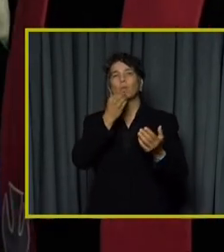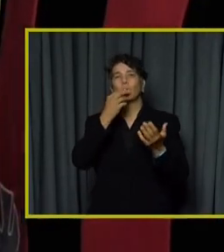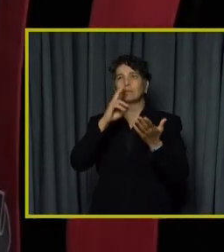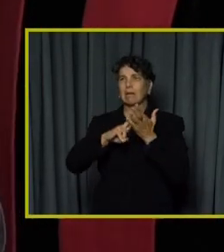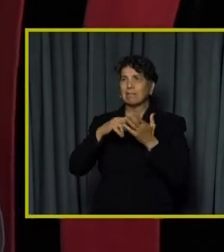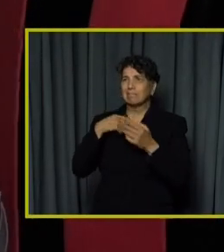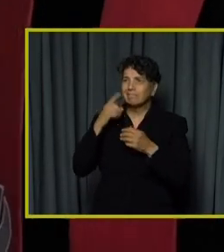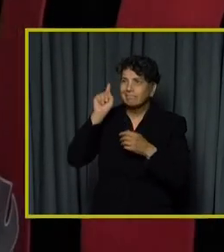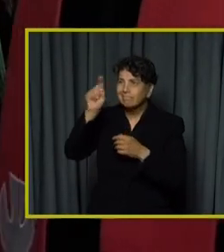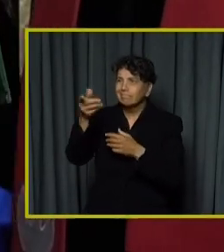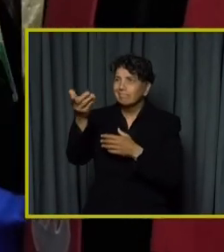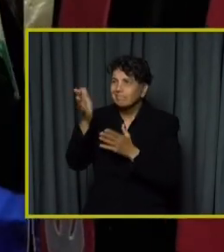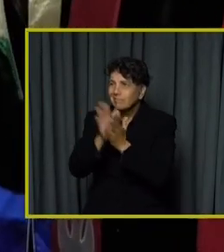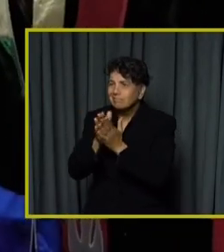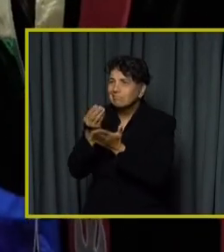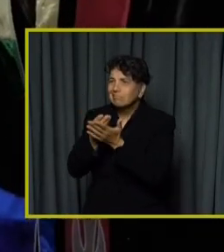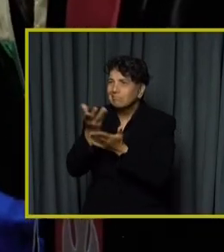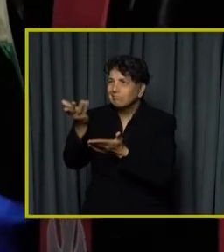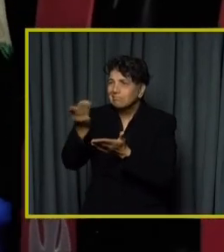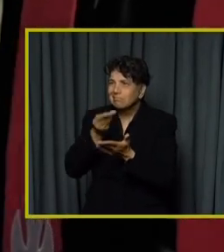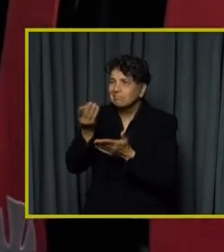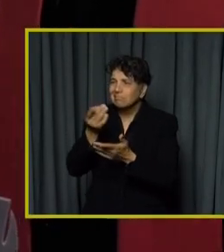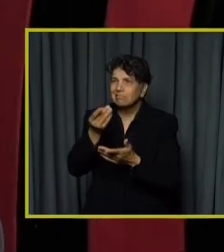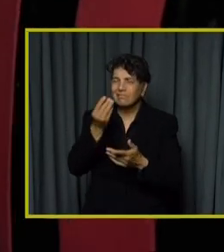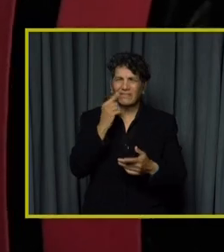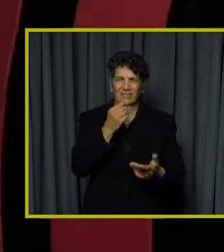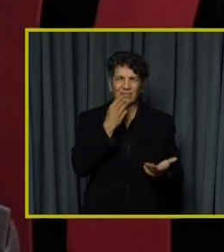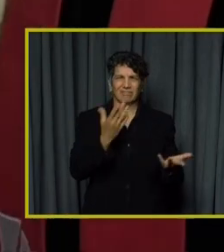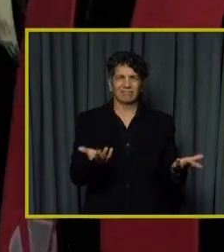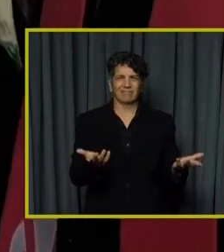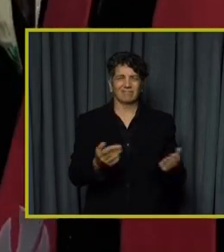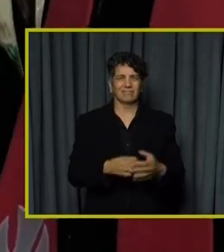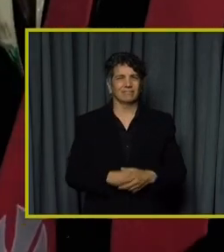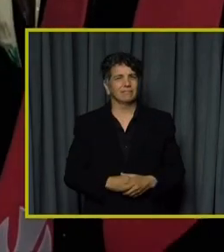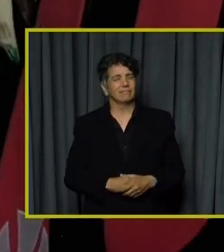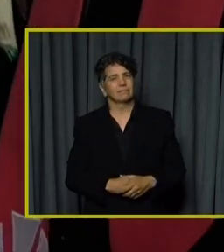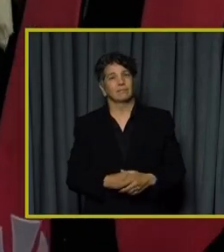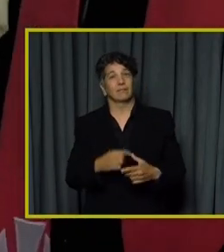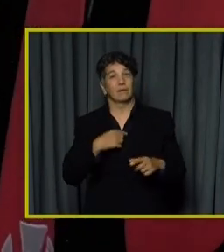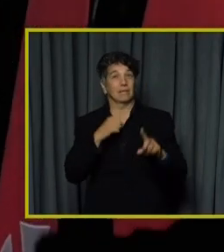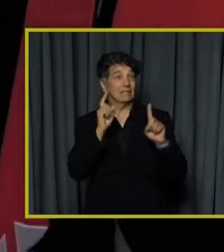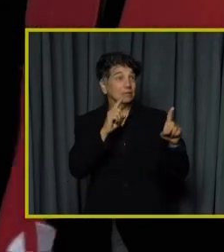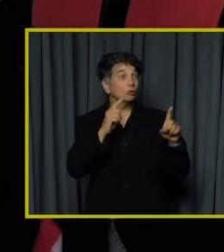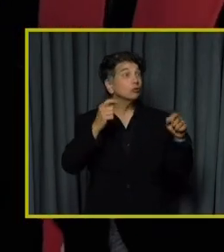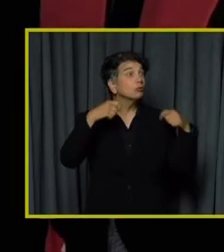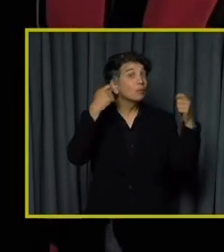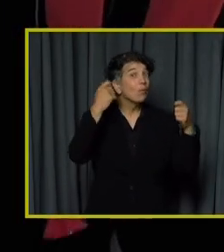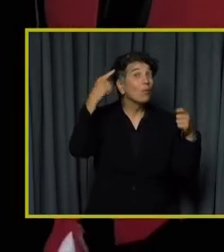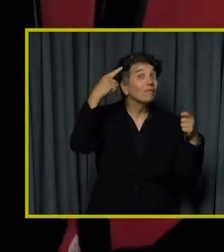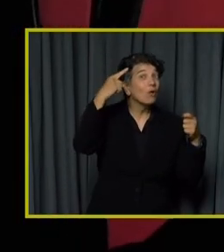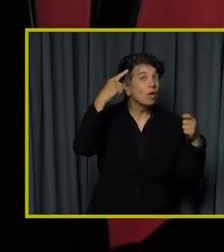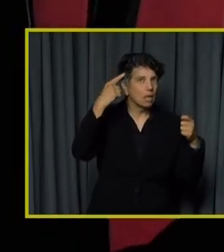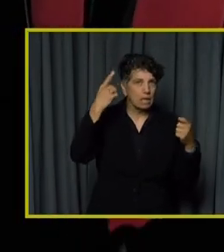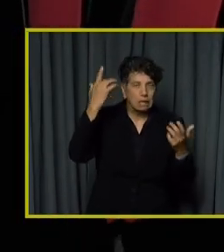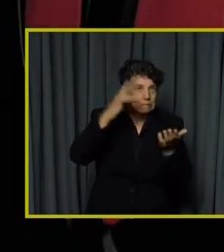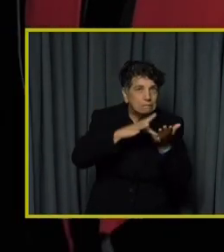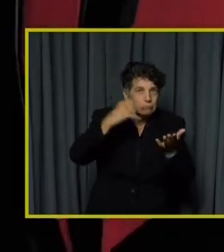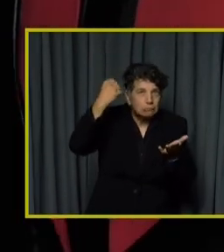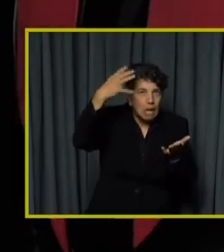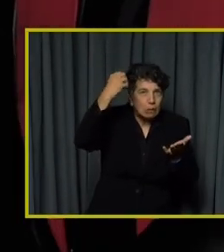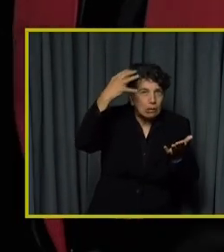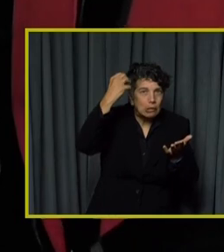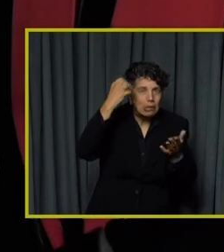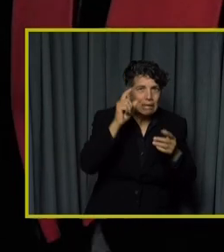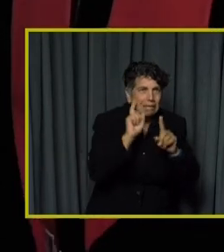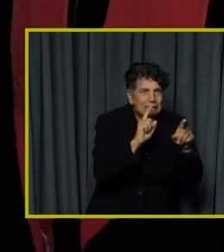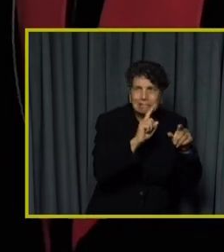p.m. to midnight shifts over the summers to save for an apartment and bills at gas stations and sports bars, just anywhere that would